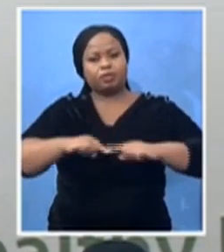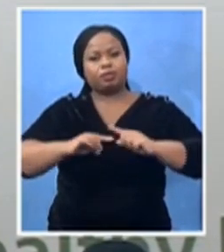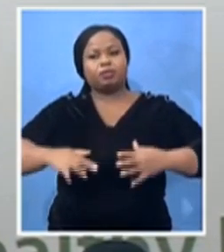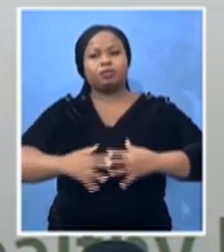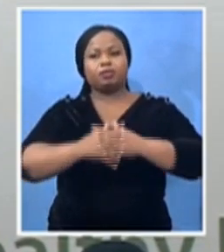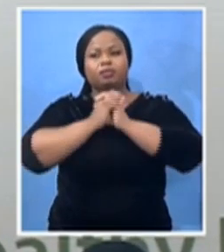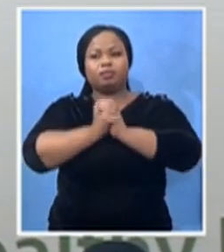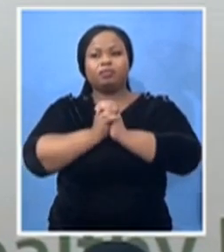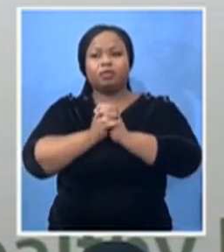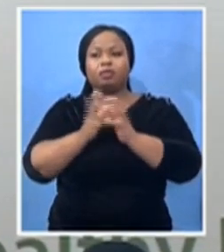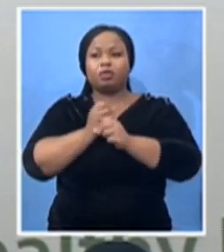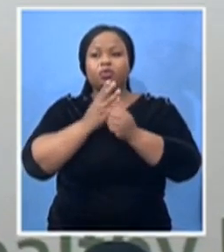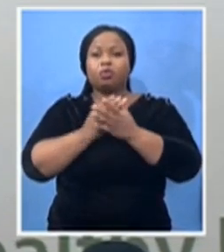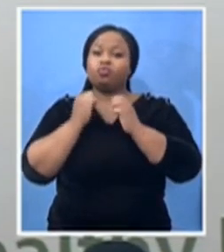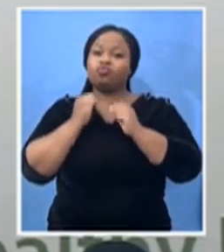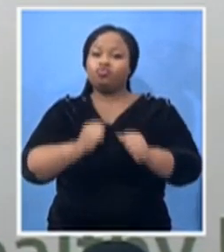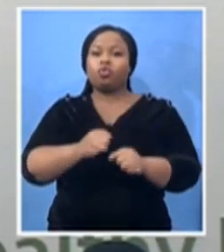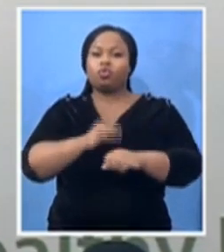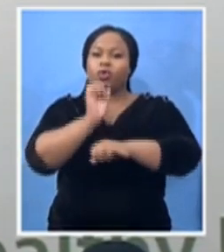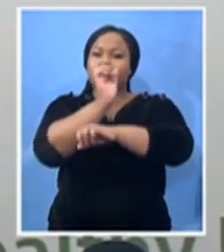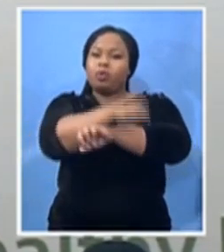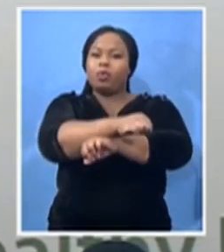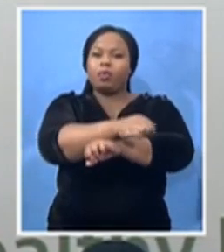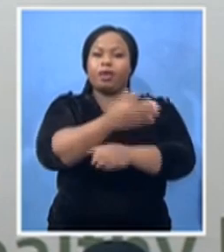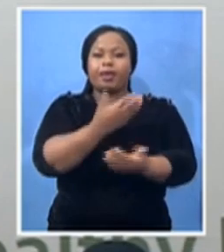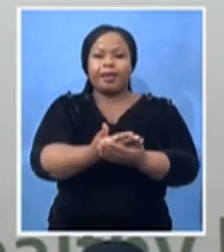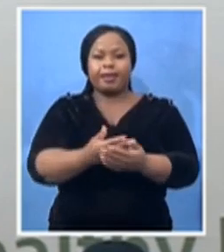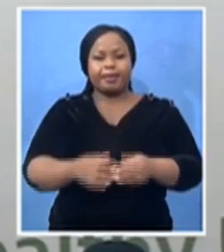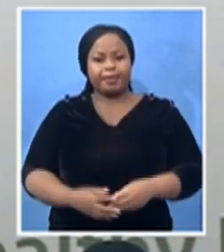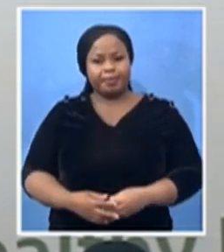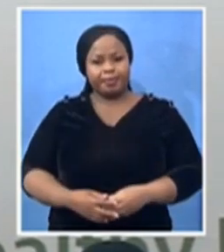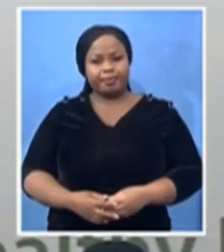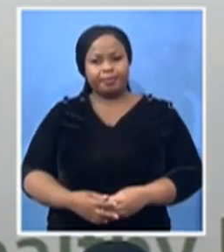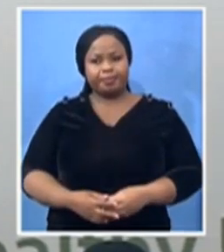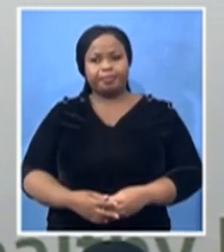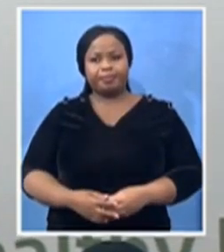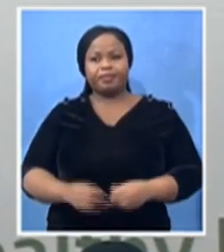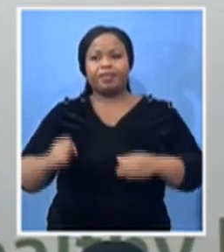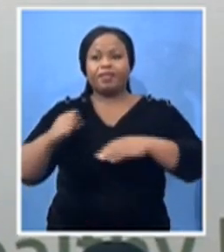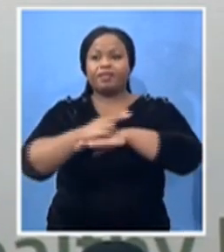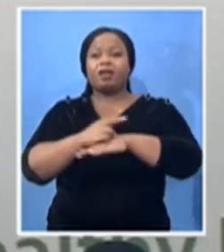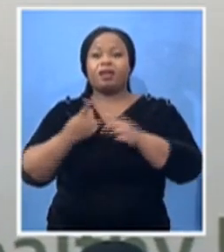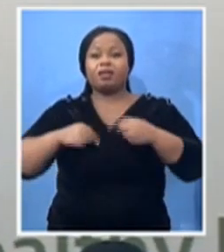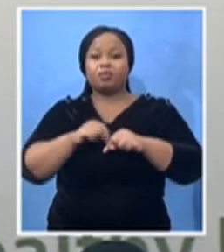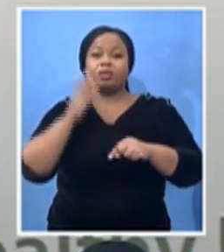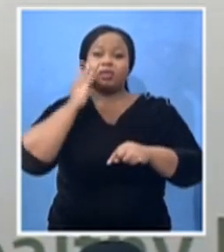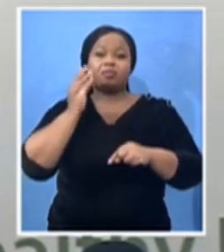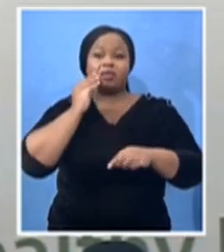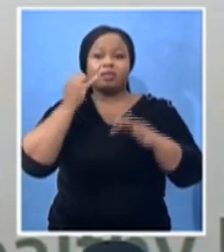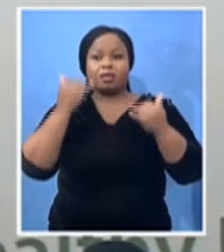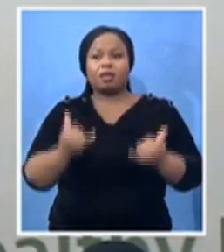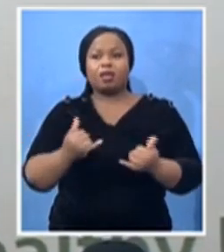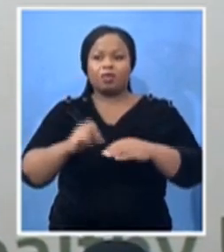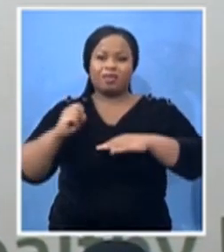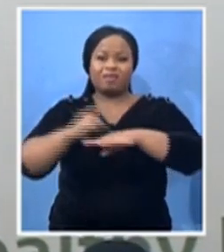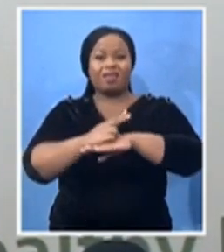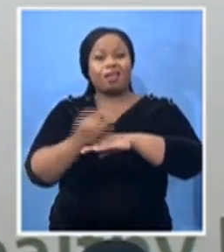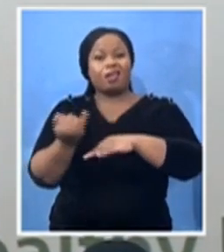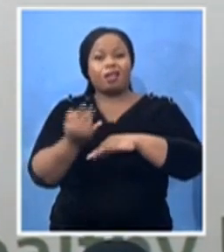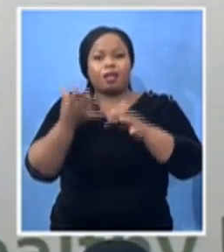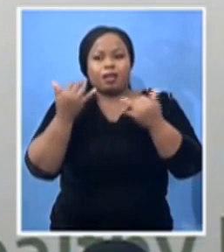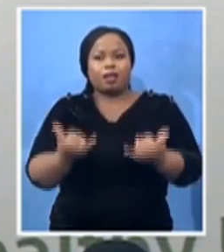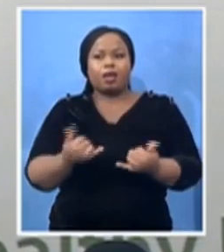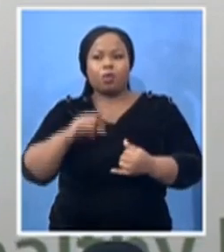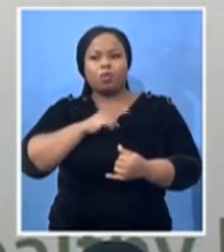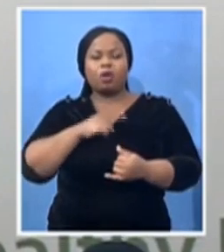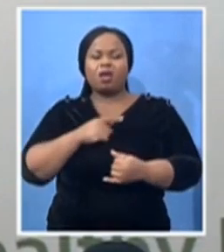pandemic. The virus that we are facing is one of those viruses that it is predicted that